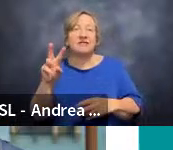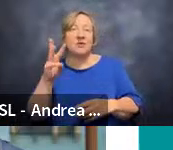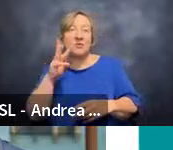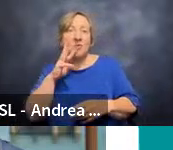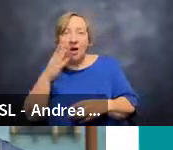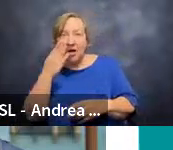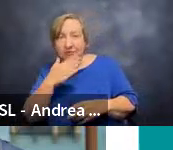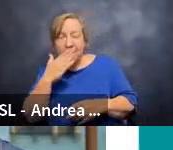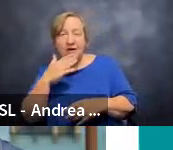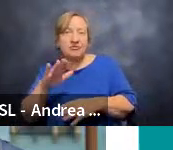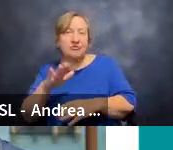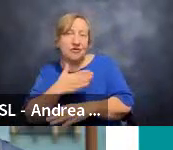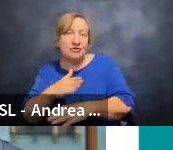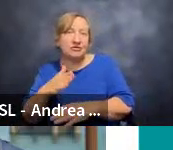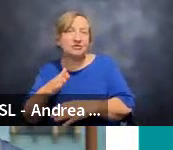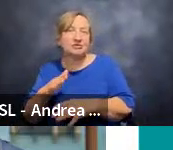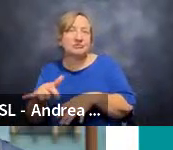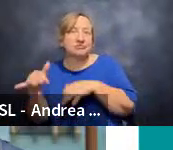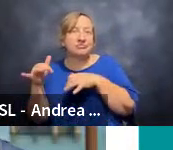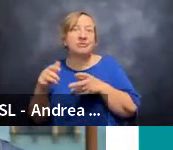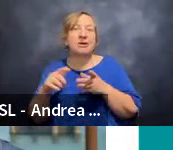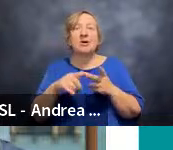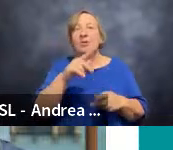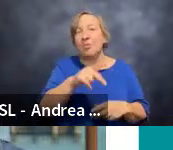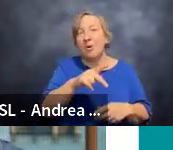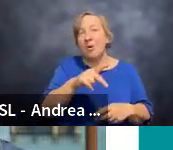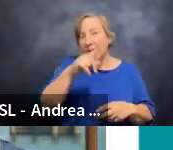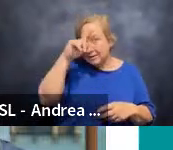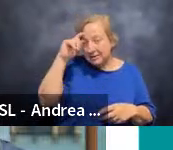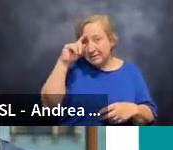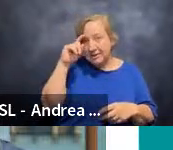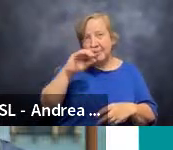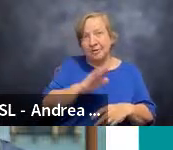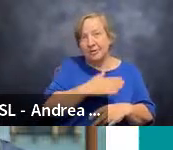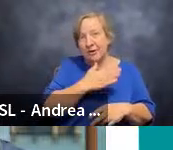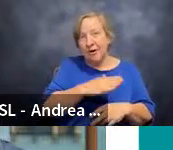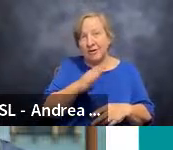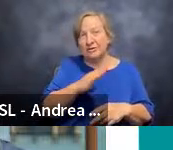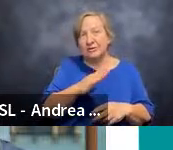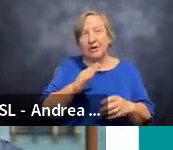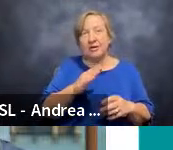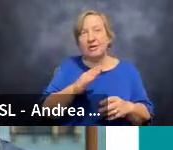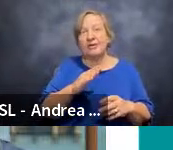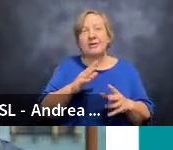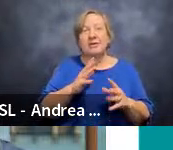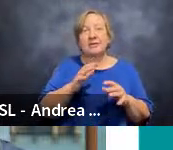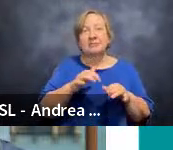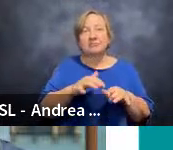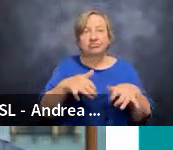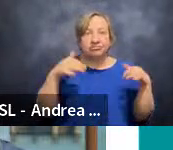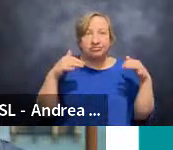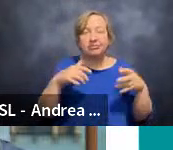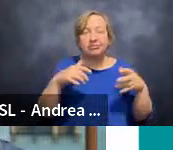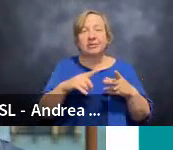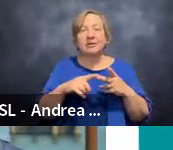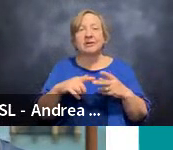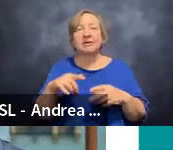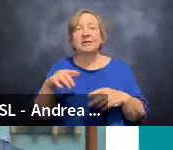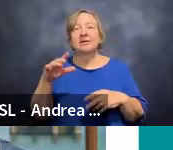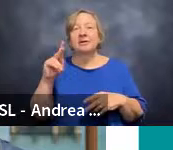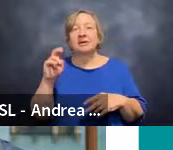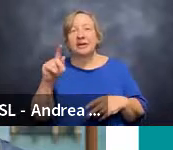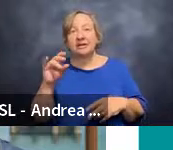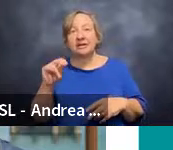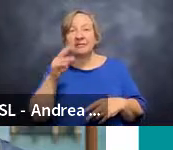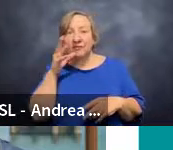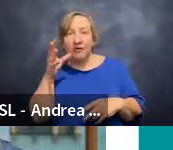Portland Summer Concert Series, the Kenton Farmers Market, and also the Celebrating Black Arts and Culture event. And